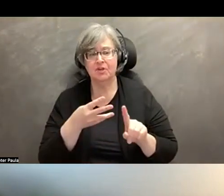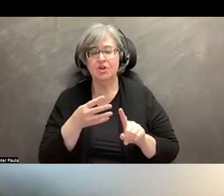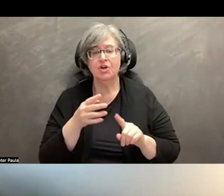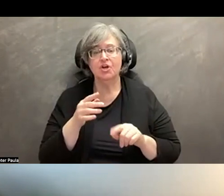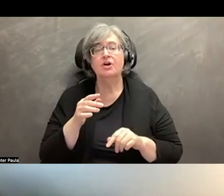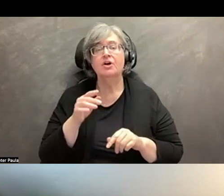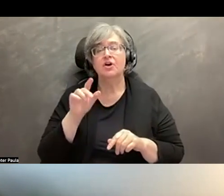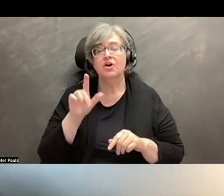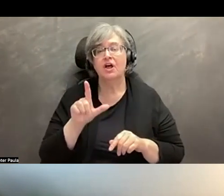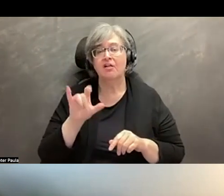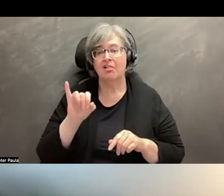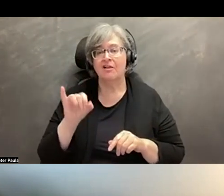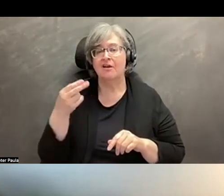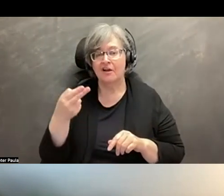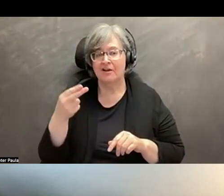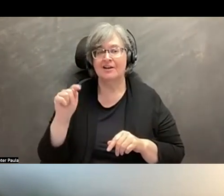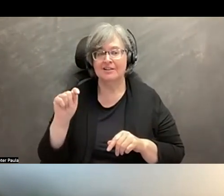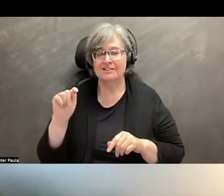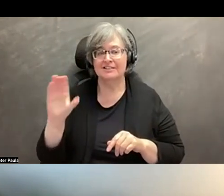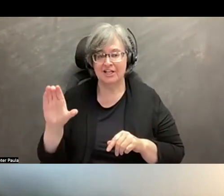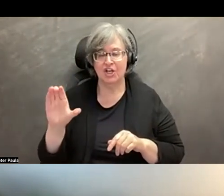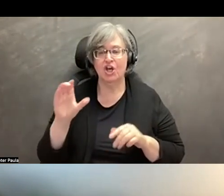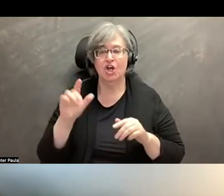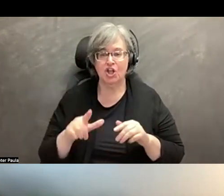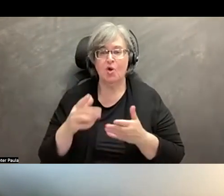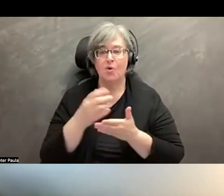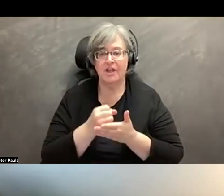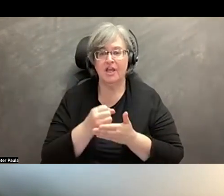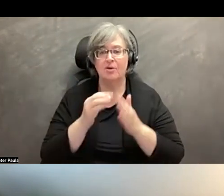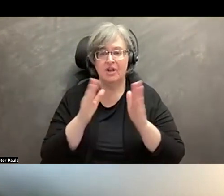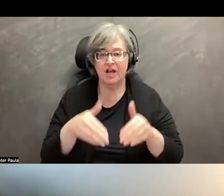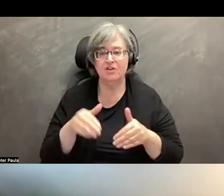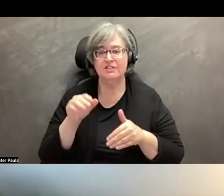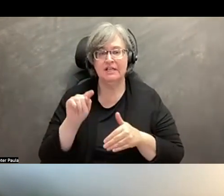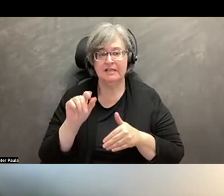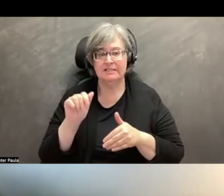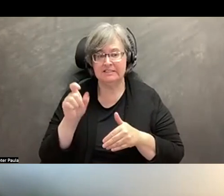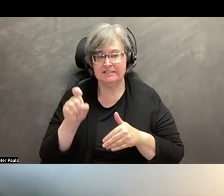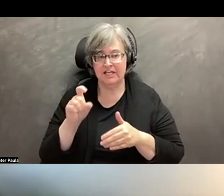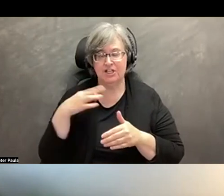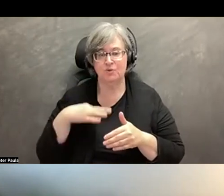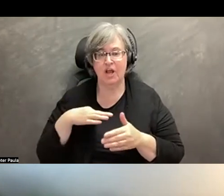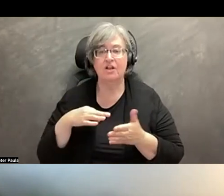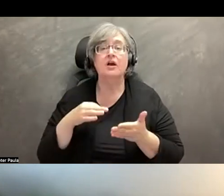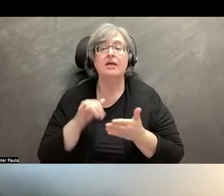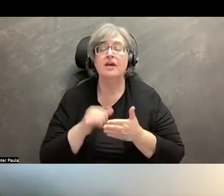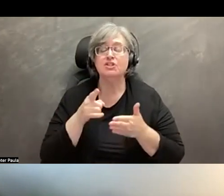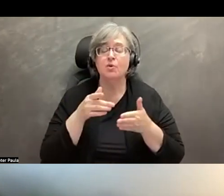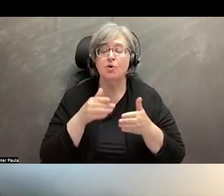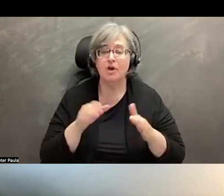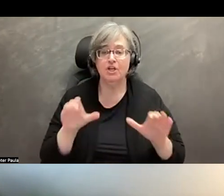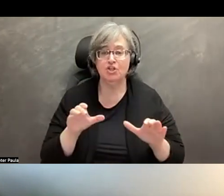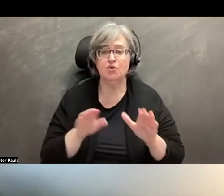tax credits, LIHTC. That is one way to do development. And it's a really important way because it is 100%